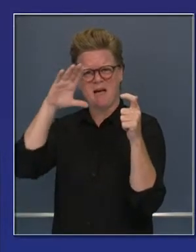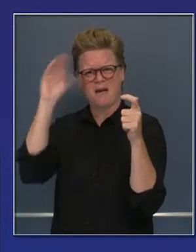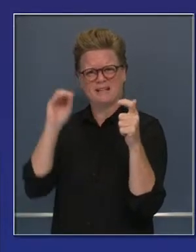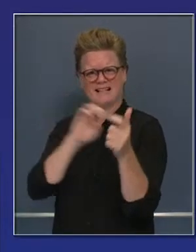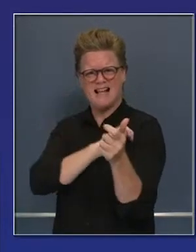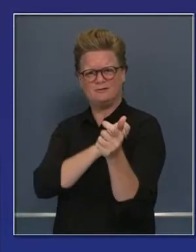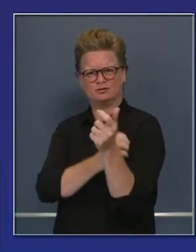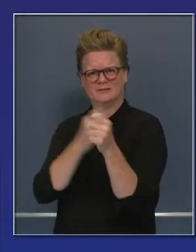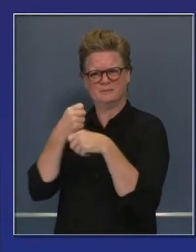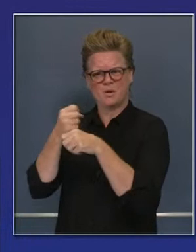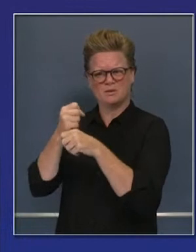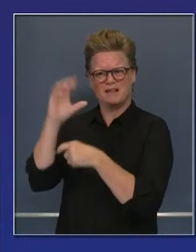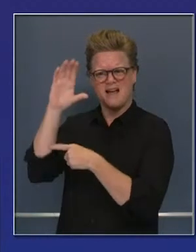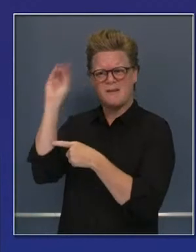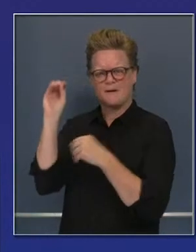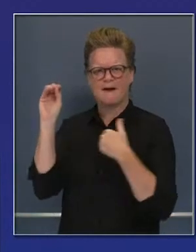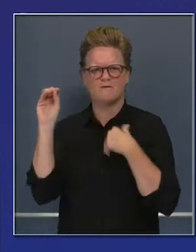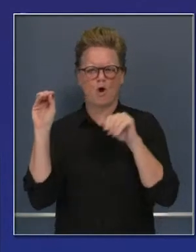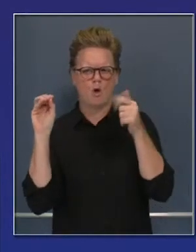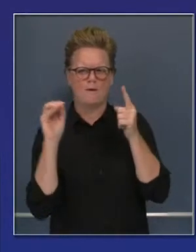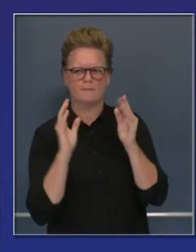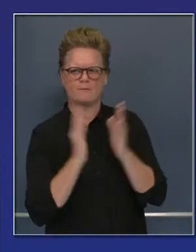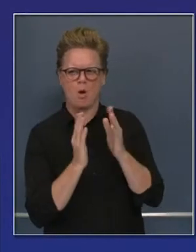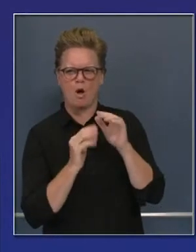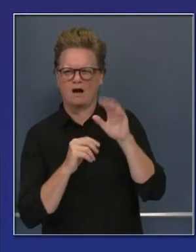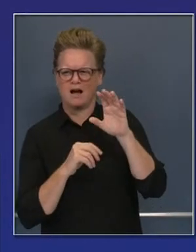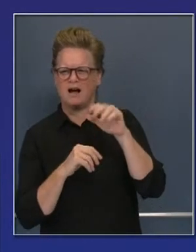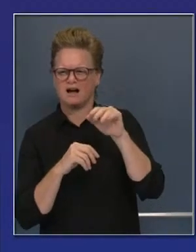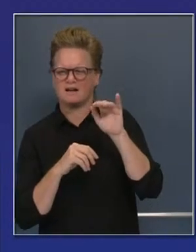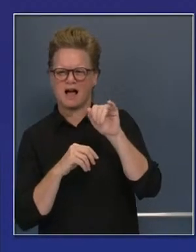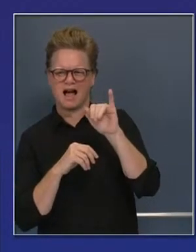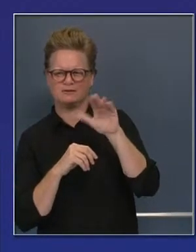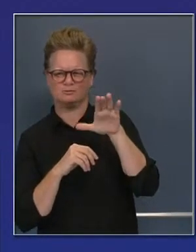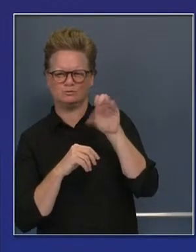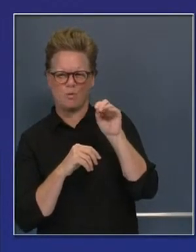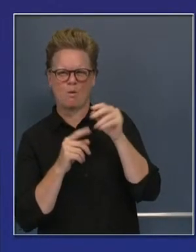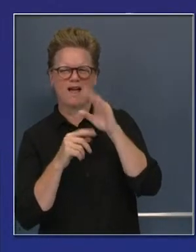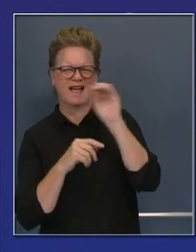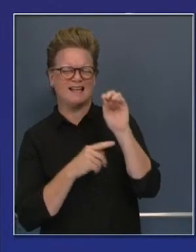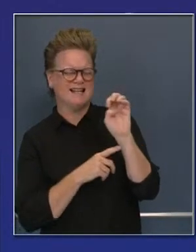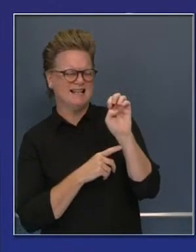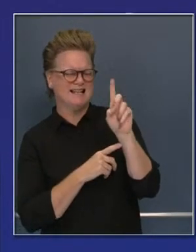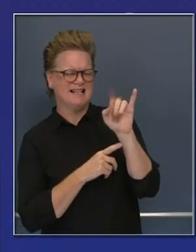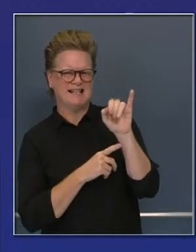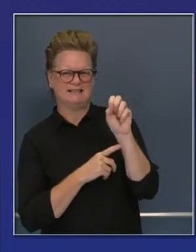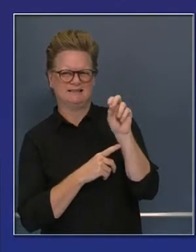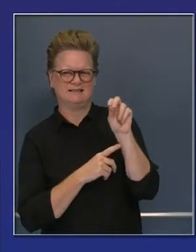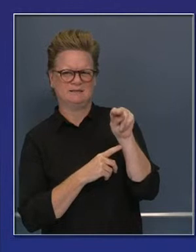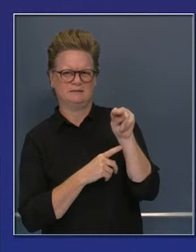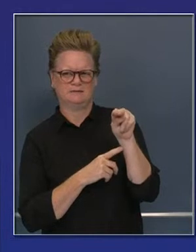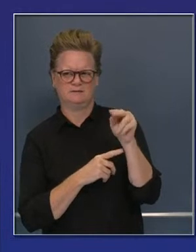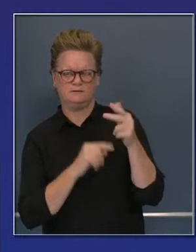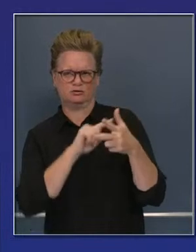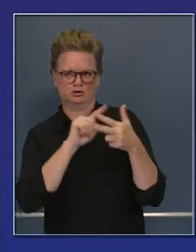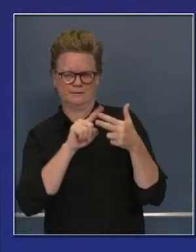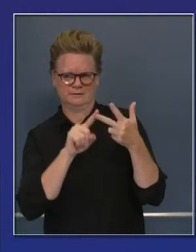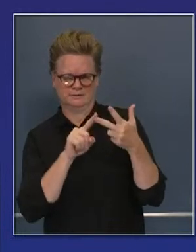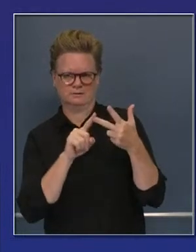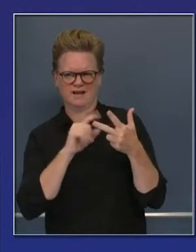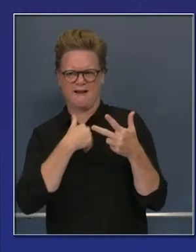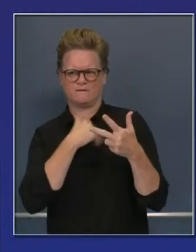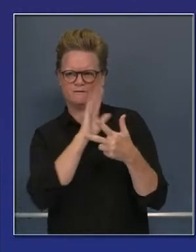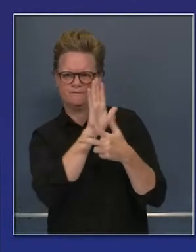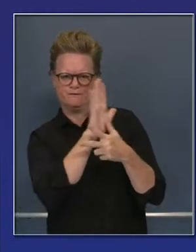independent utilities here in the state of California, Edison included, have new protocols, new processes,